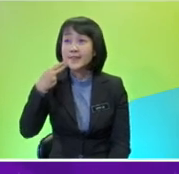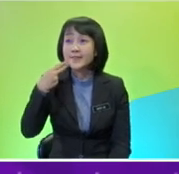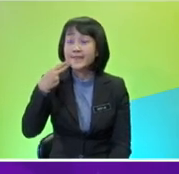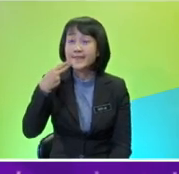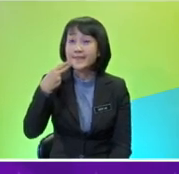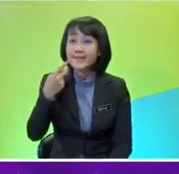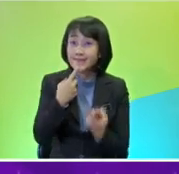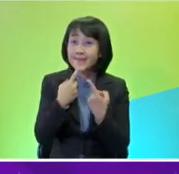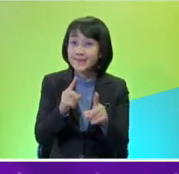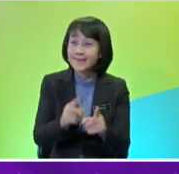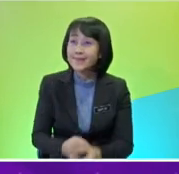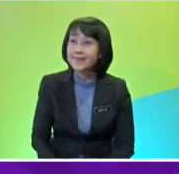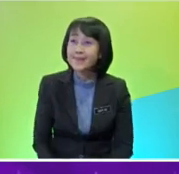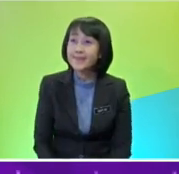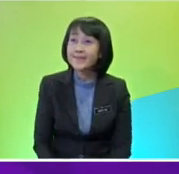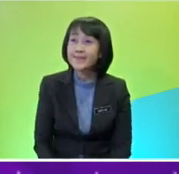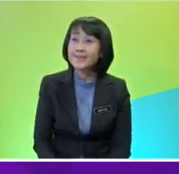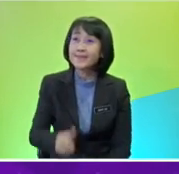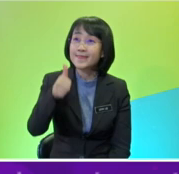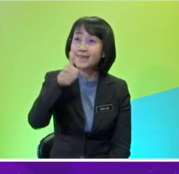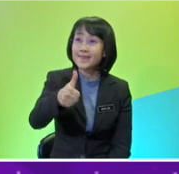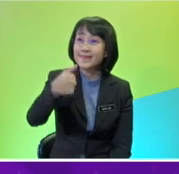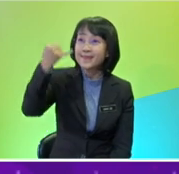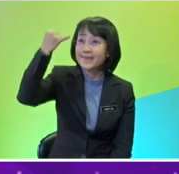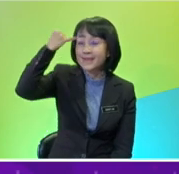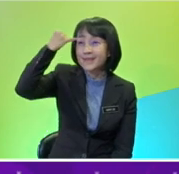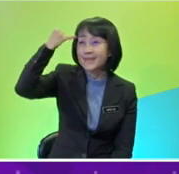say just now? Good idea.